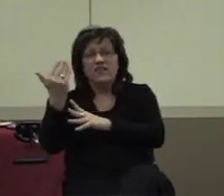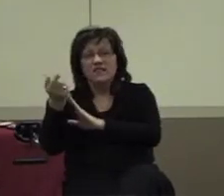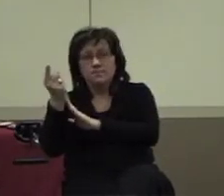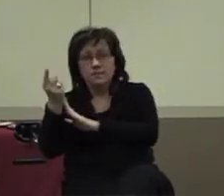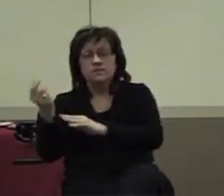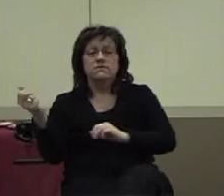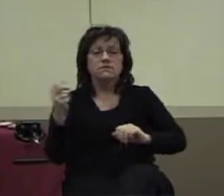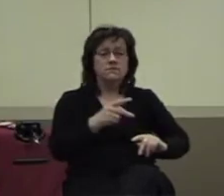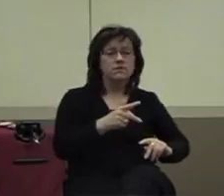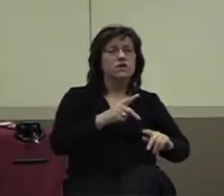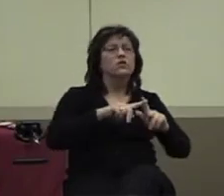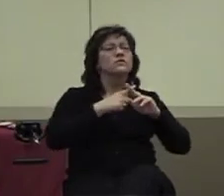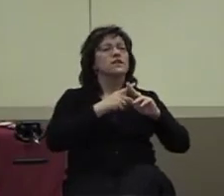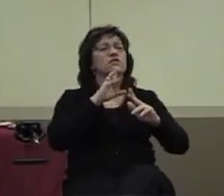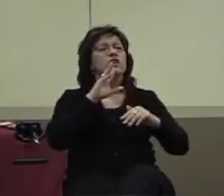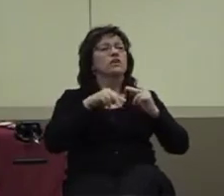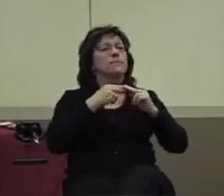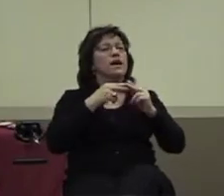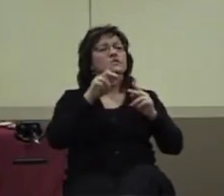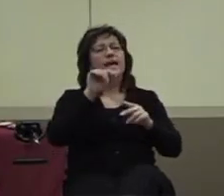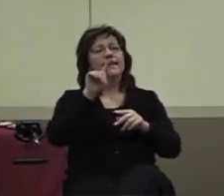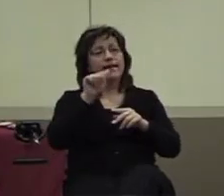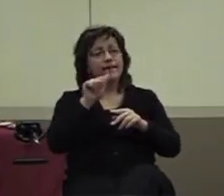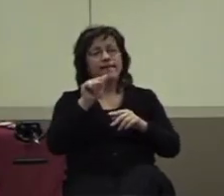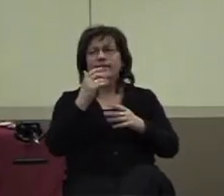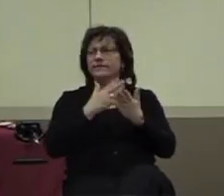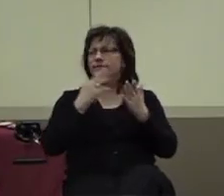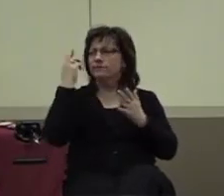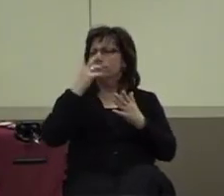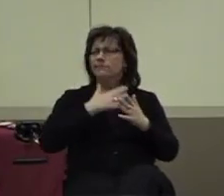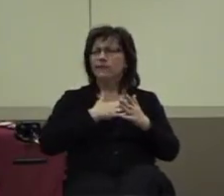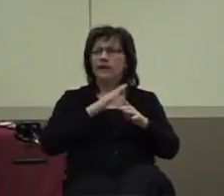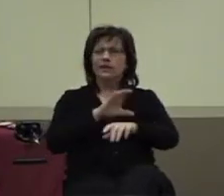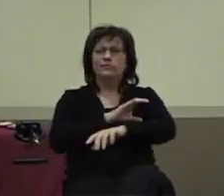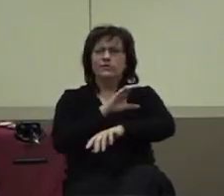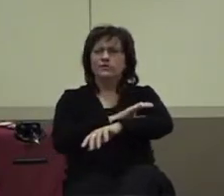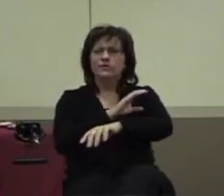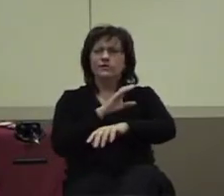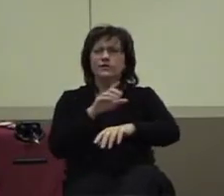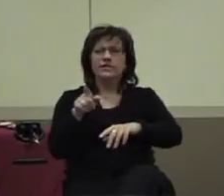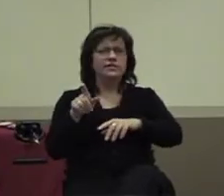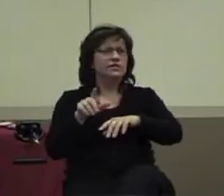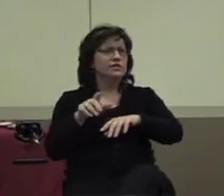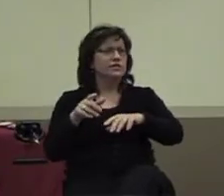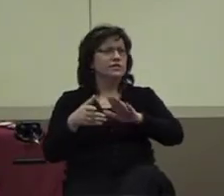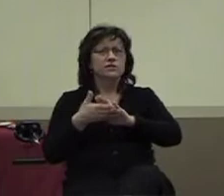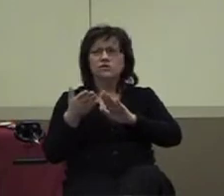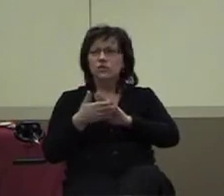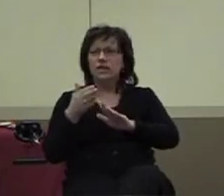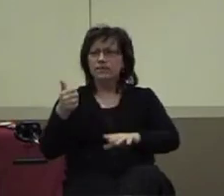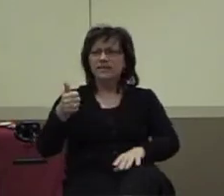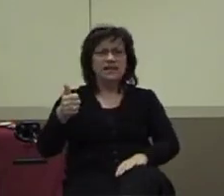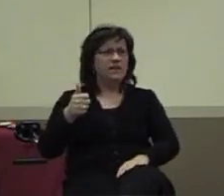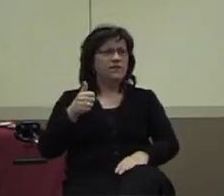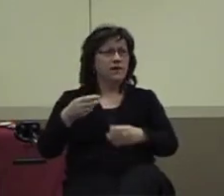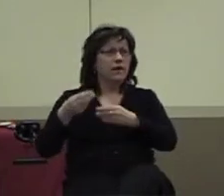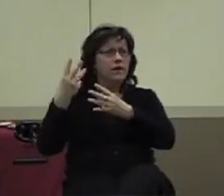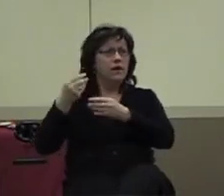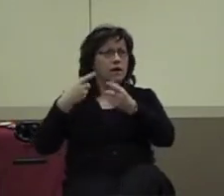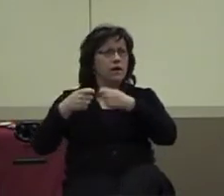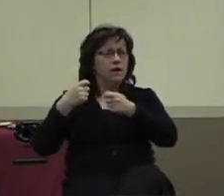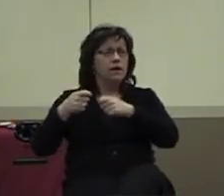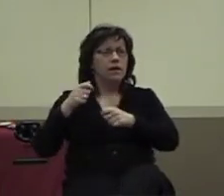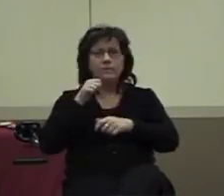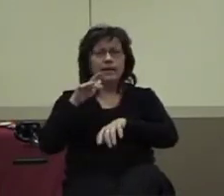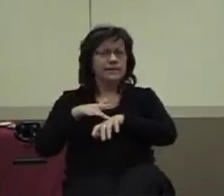data. And for some reason, my computer is running all by itself, and I'm not even touching this. So while you're at break, I will figure out